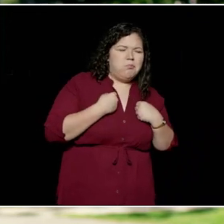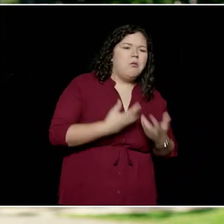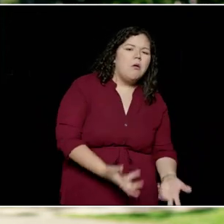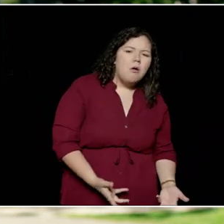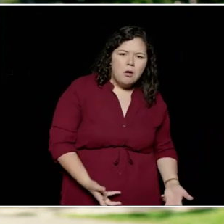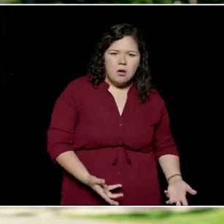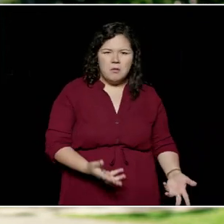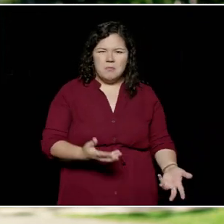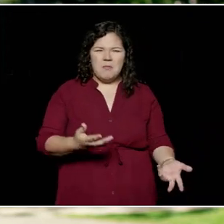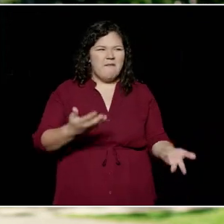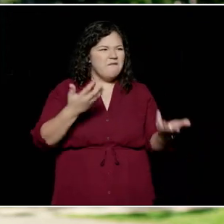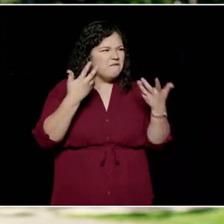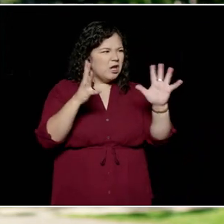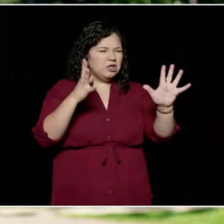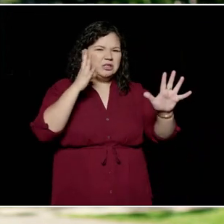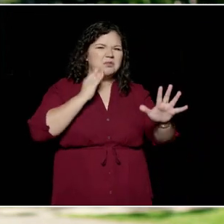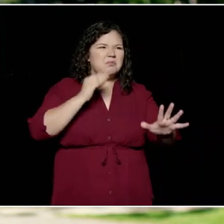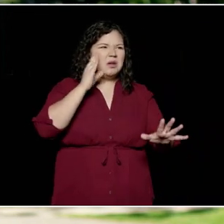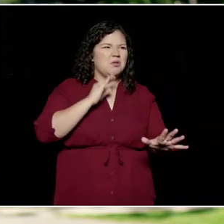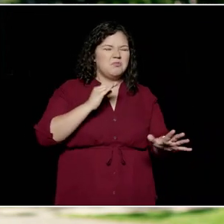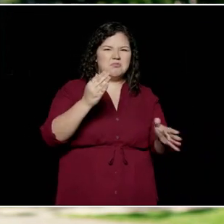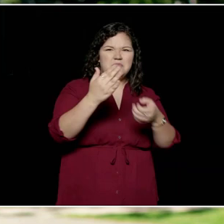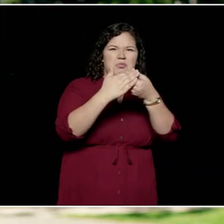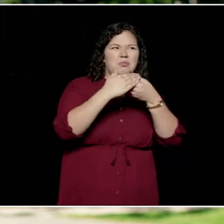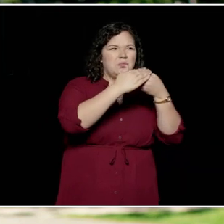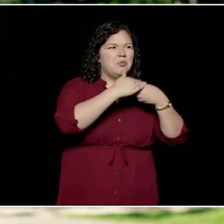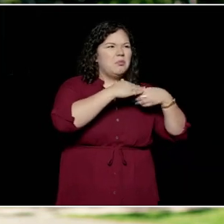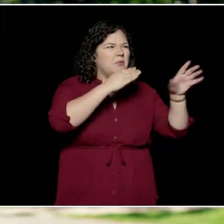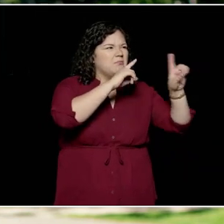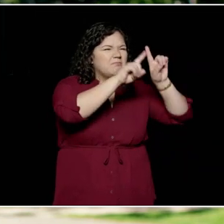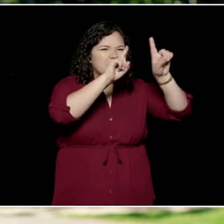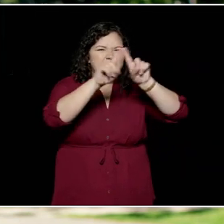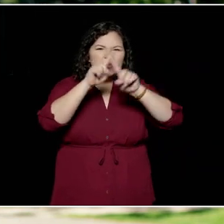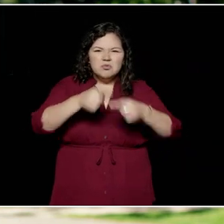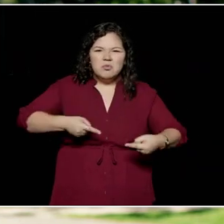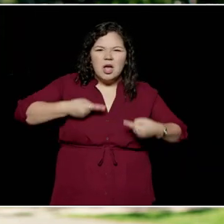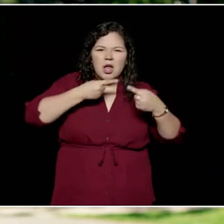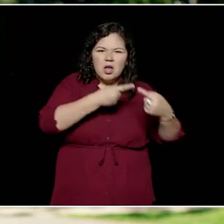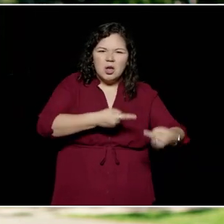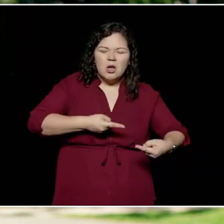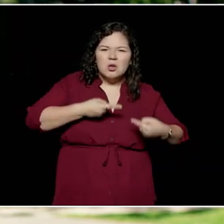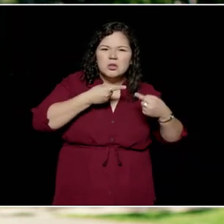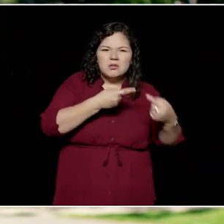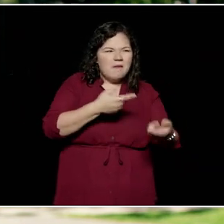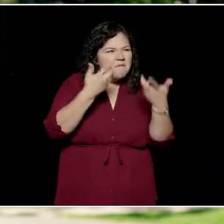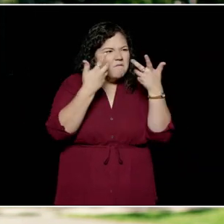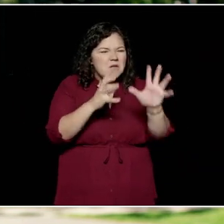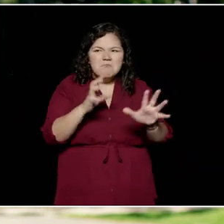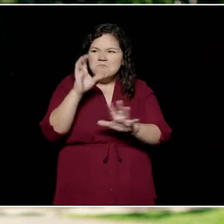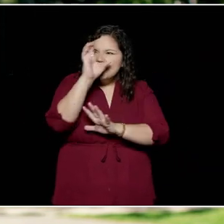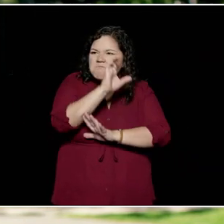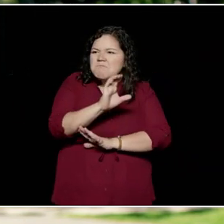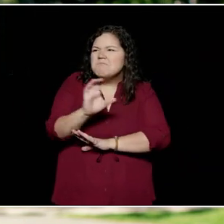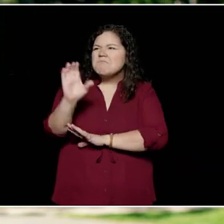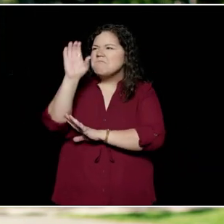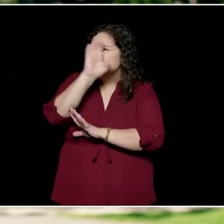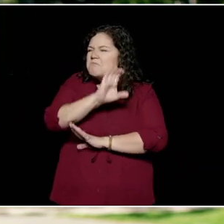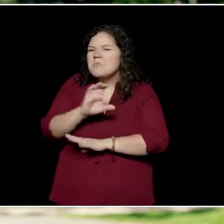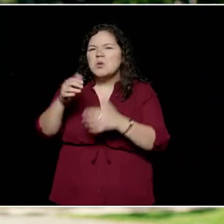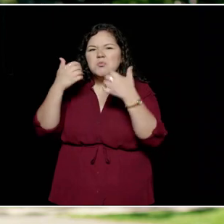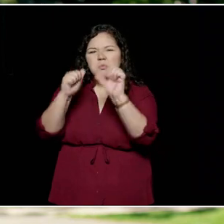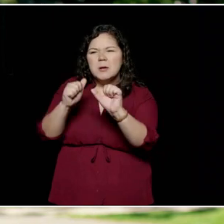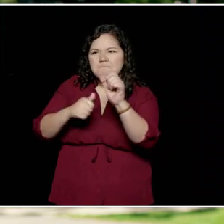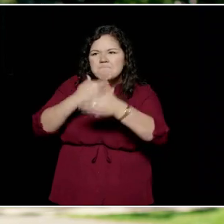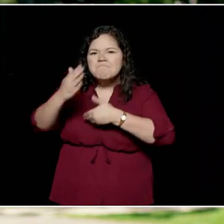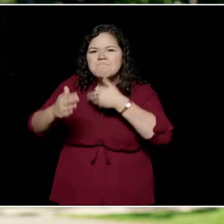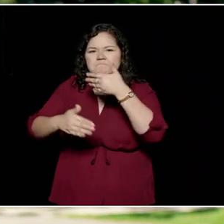at IKB, when our bodies perceived threats from within and without all at once, when our search for